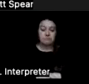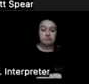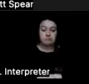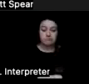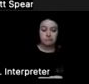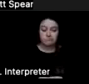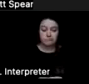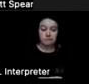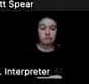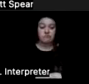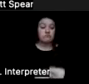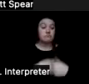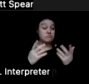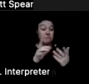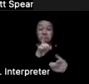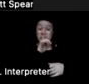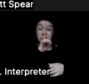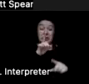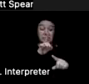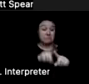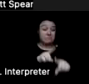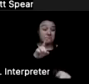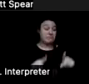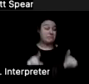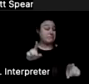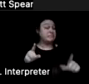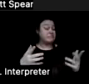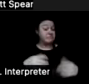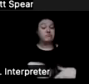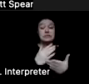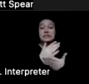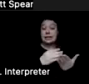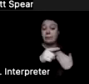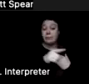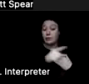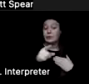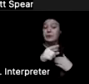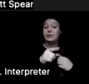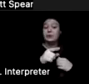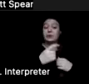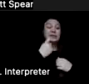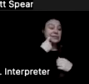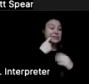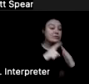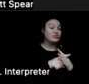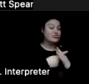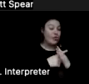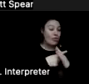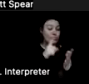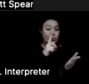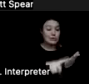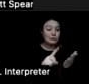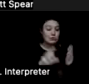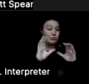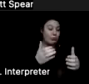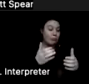So it really is a spread. Some of you are in the early stages of starting your research group. Some are